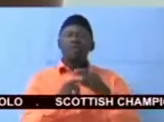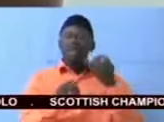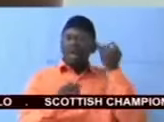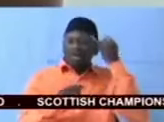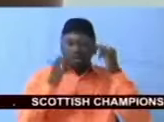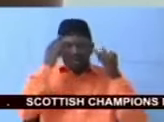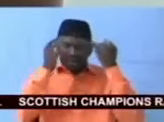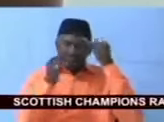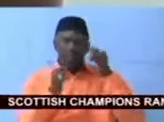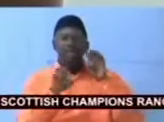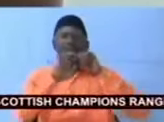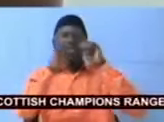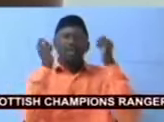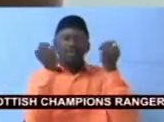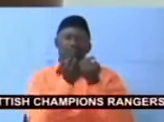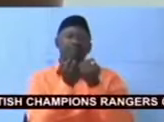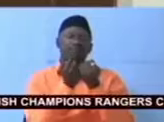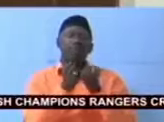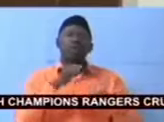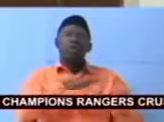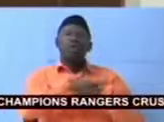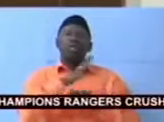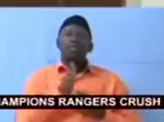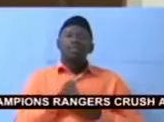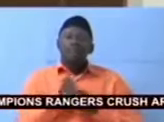under the direction of Yaya Jammeh,